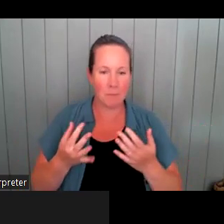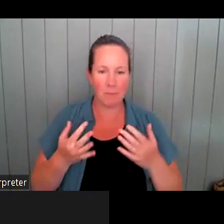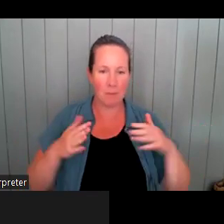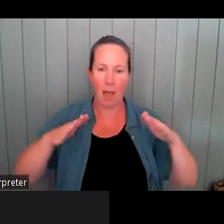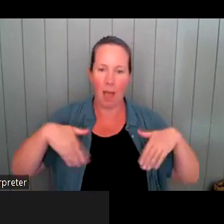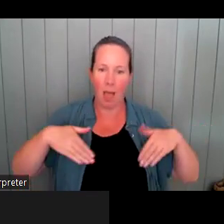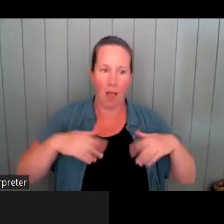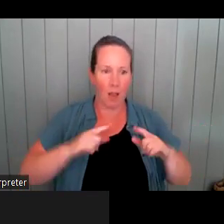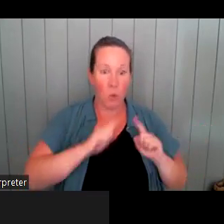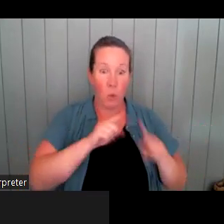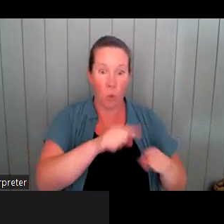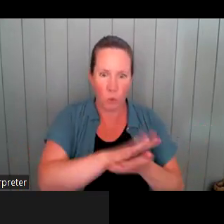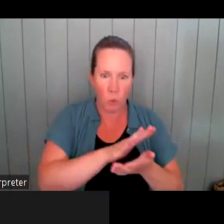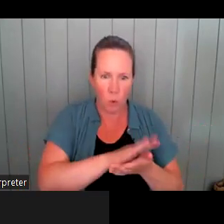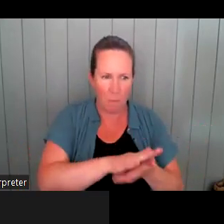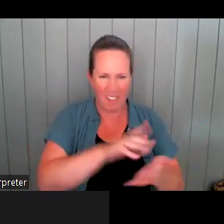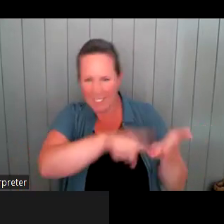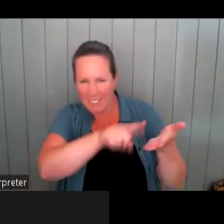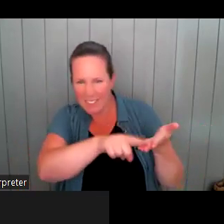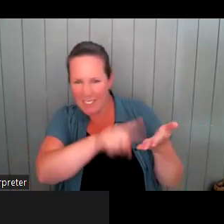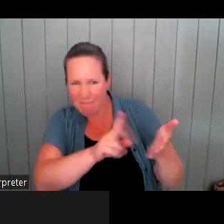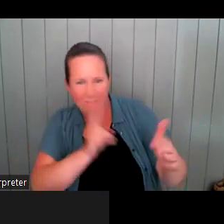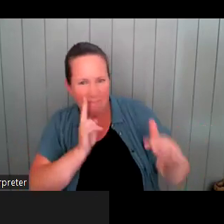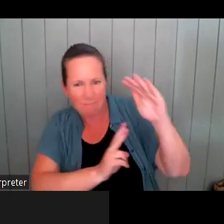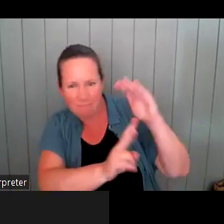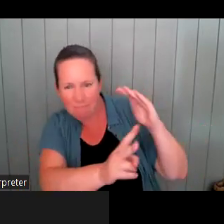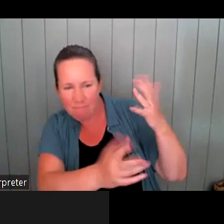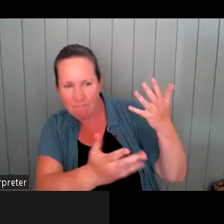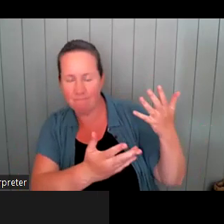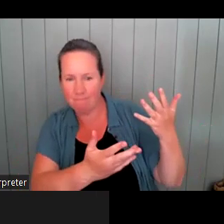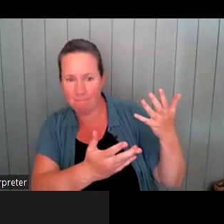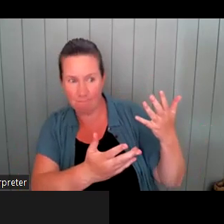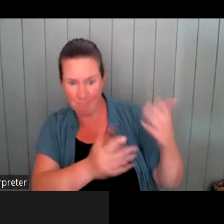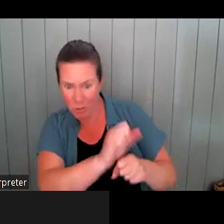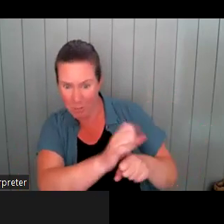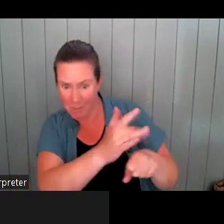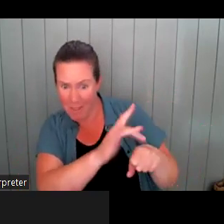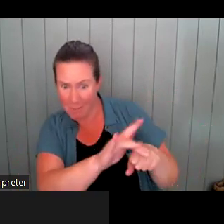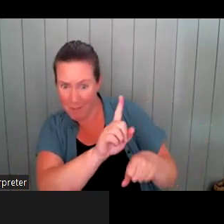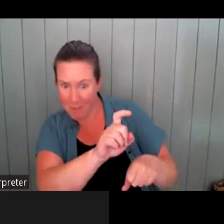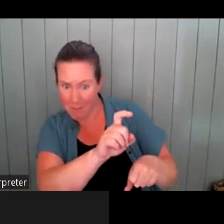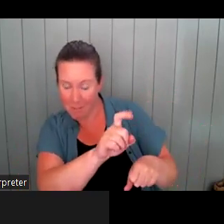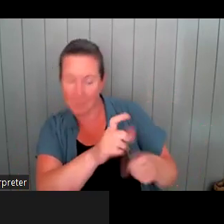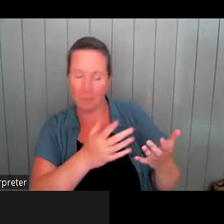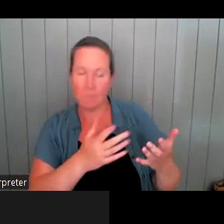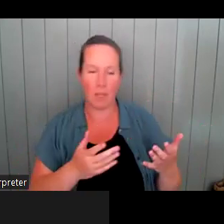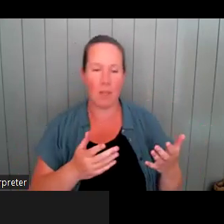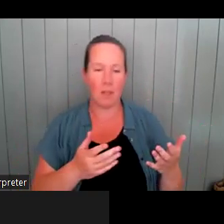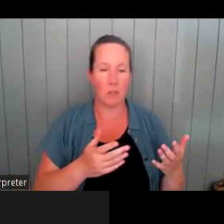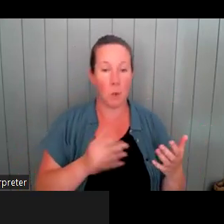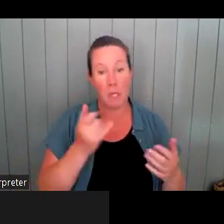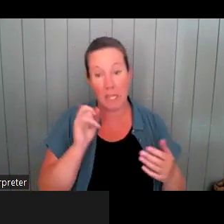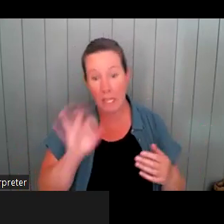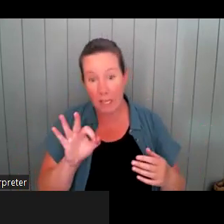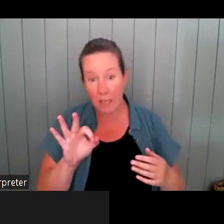oh, great, there's a, you know, 5 to 10 years. This is going to be a growing field. You